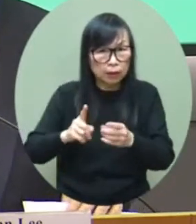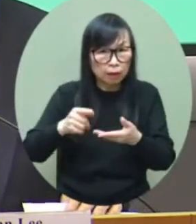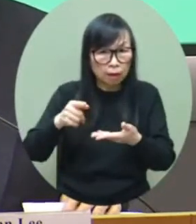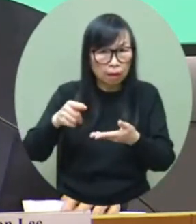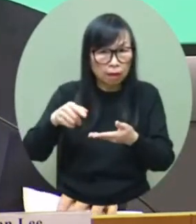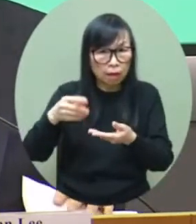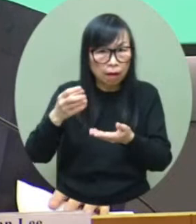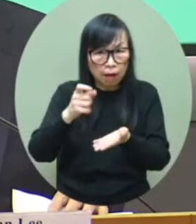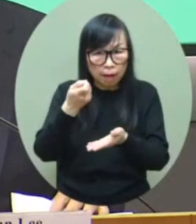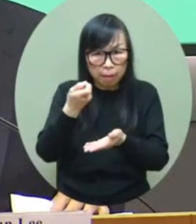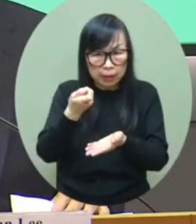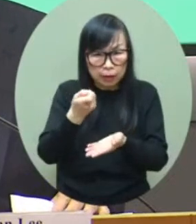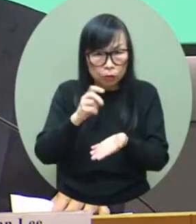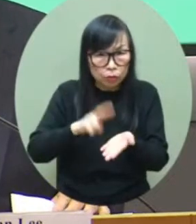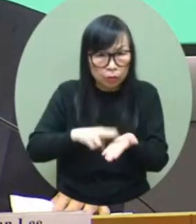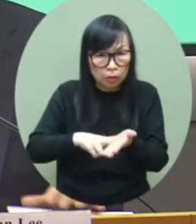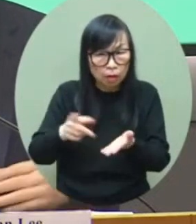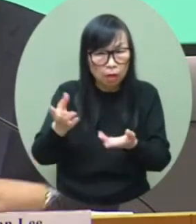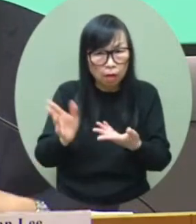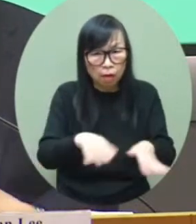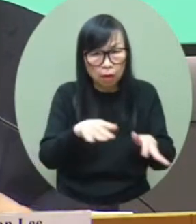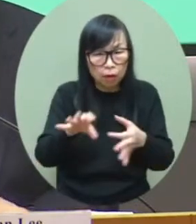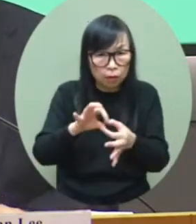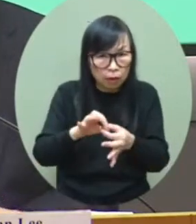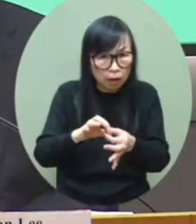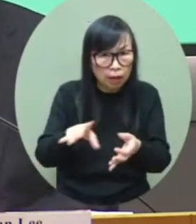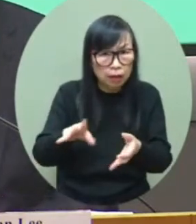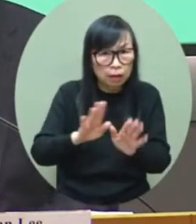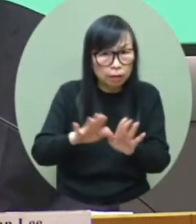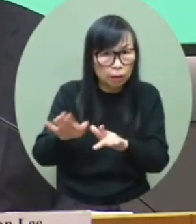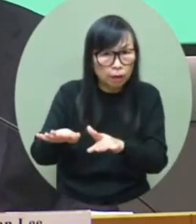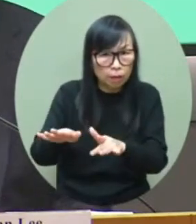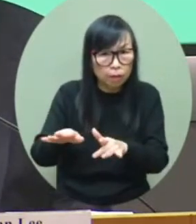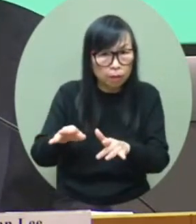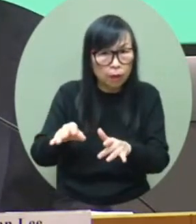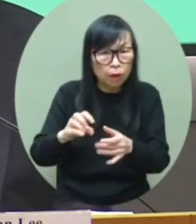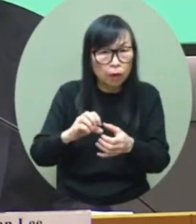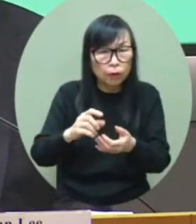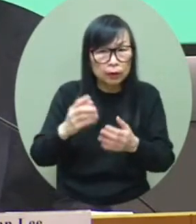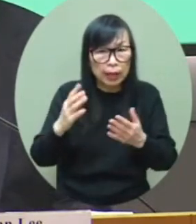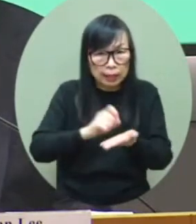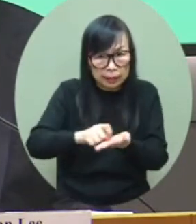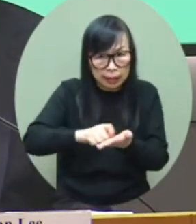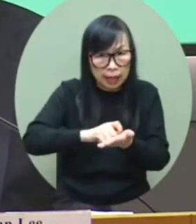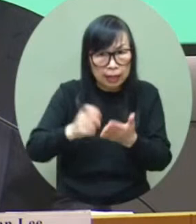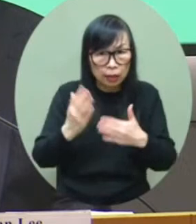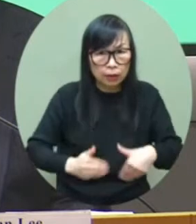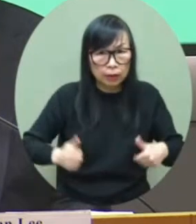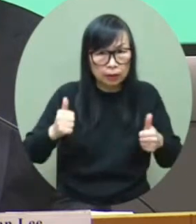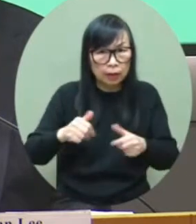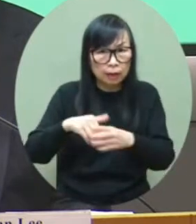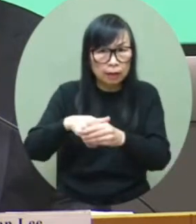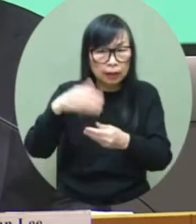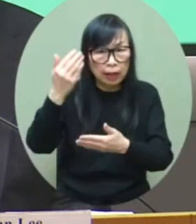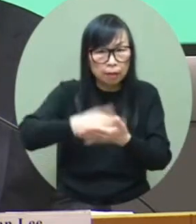the website of the Shenzhen authorities to make registration in advance. And so you could